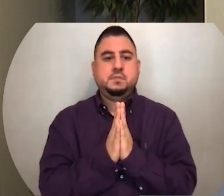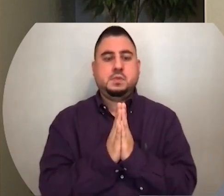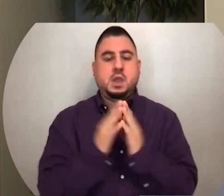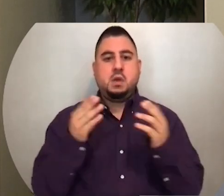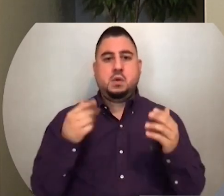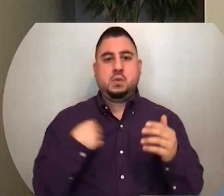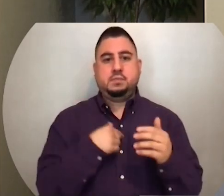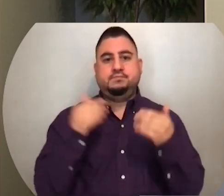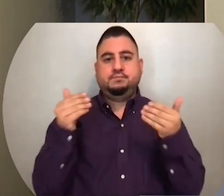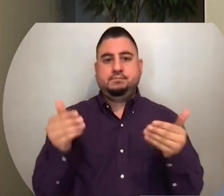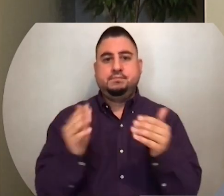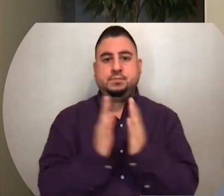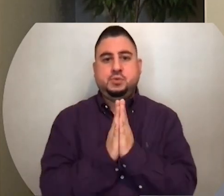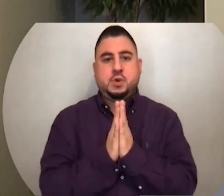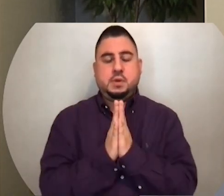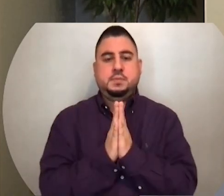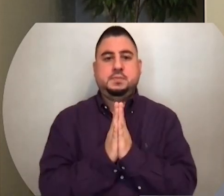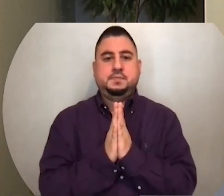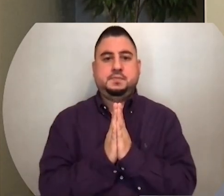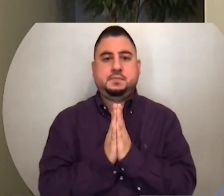And let us pray.